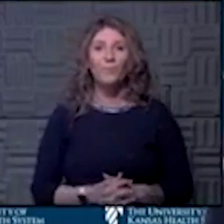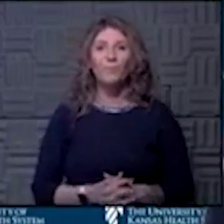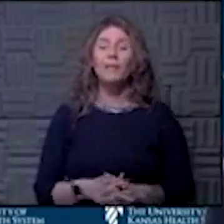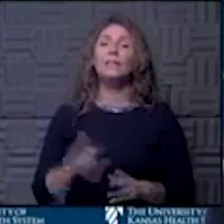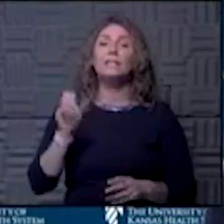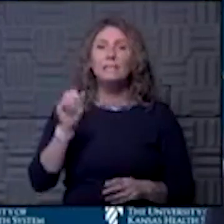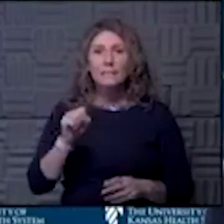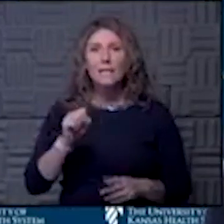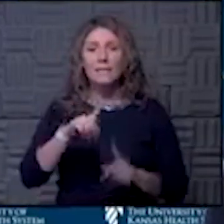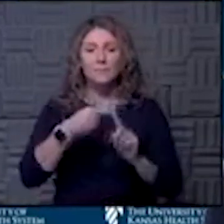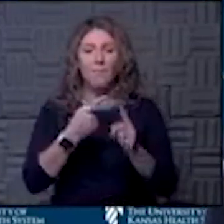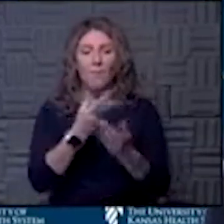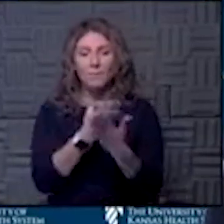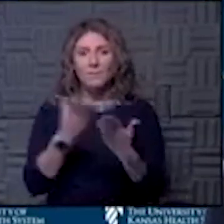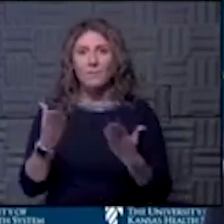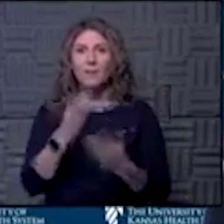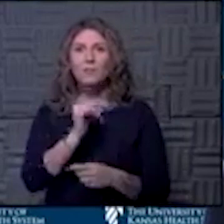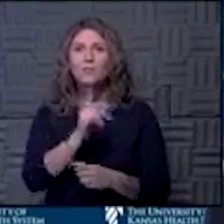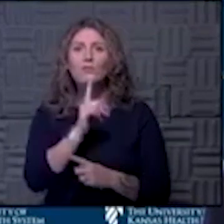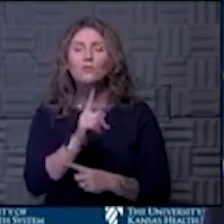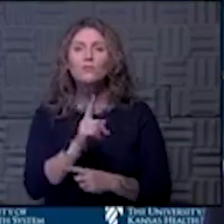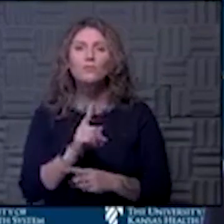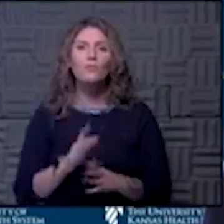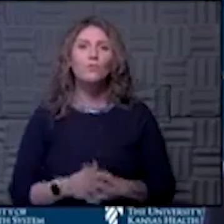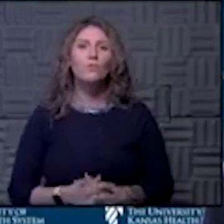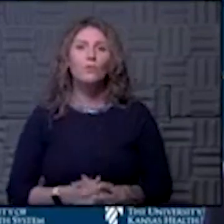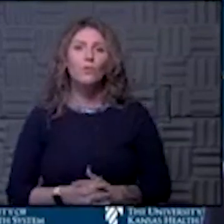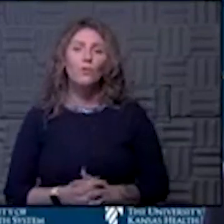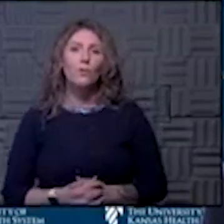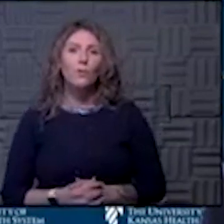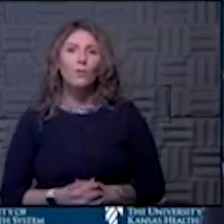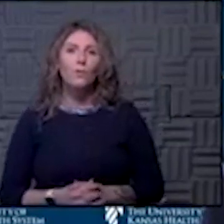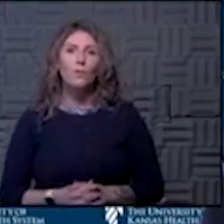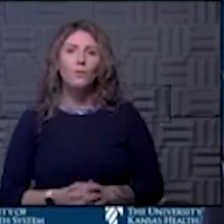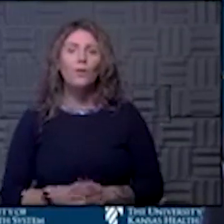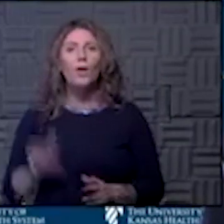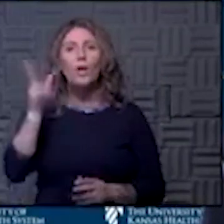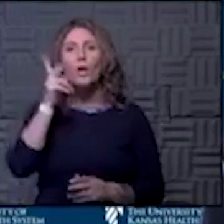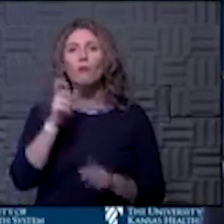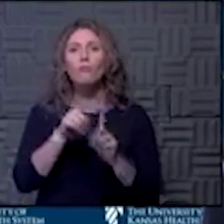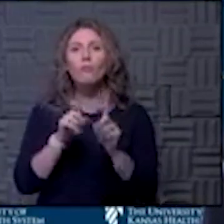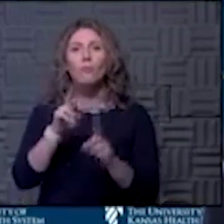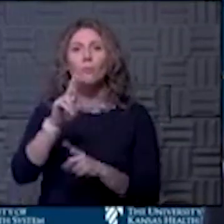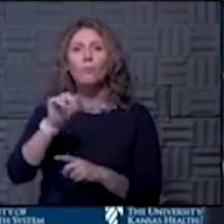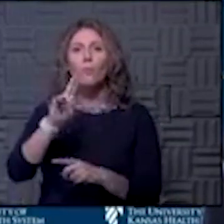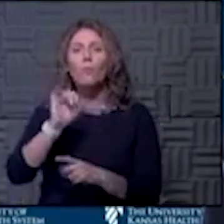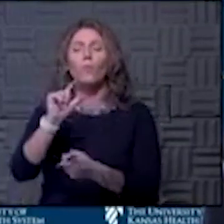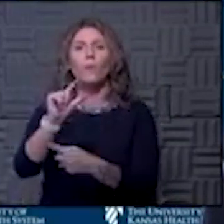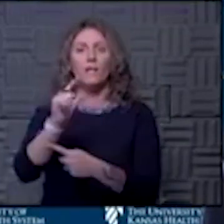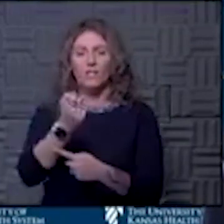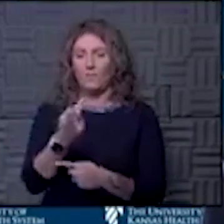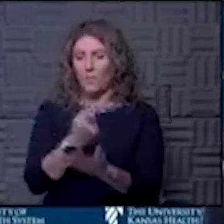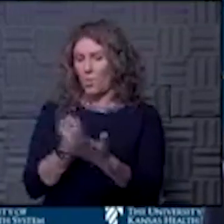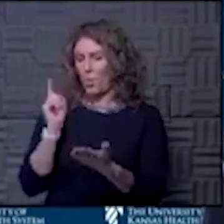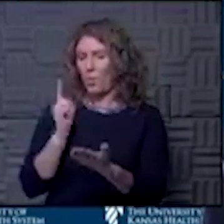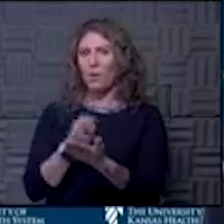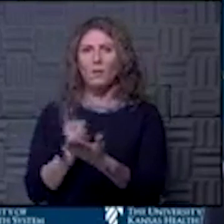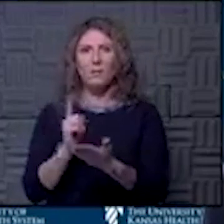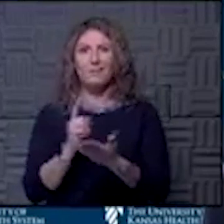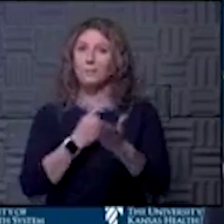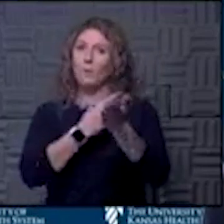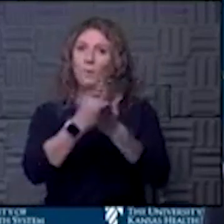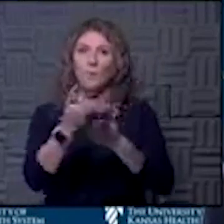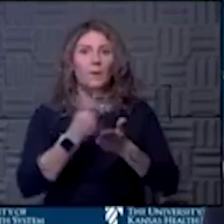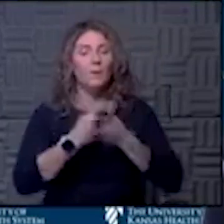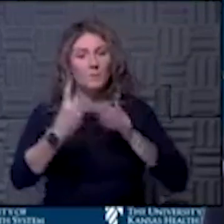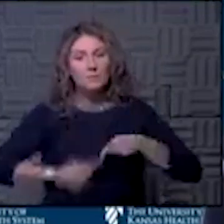supplies, and the truth is, and this is I heard from Rachel just a few weeks ago. It's a week-to-week battle